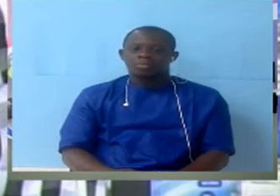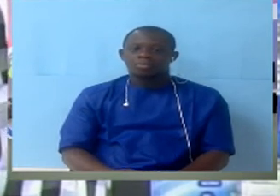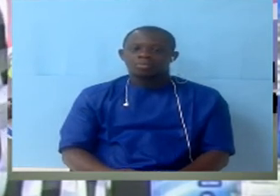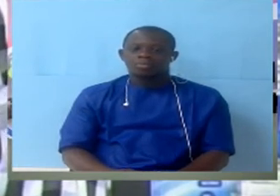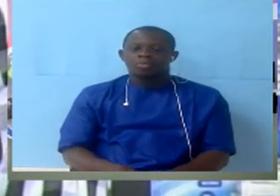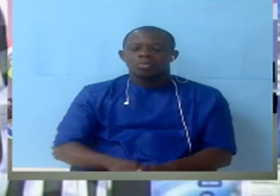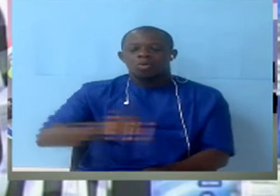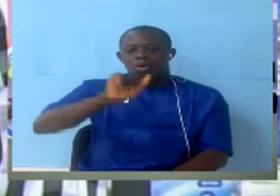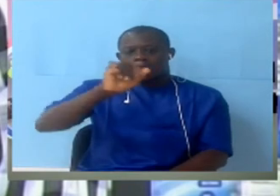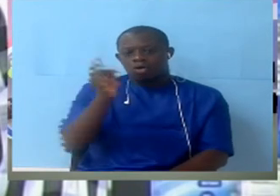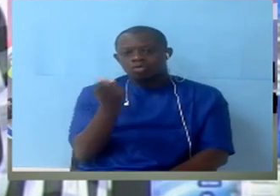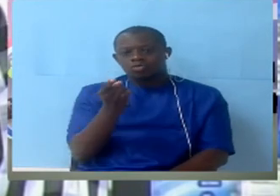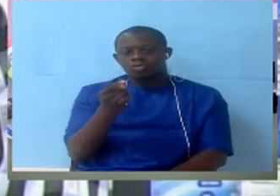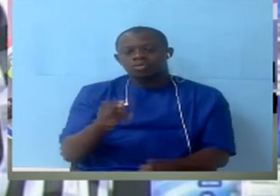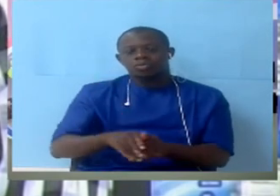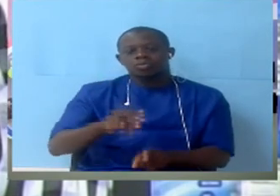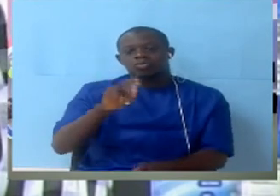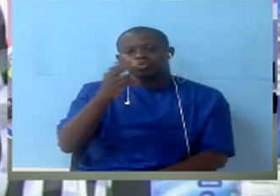2012. August